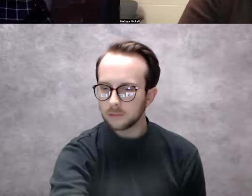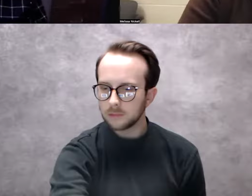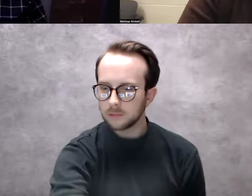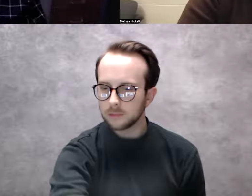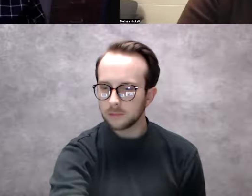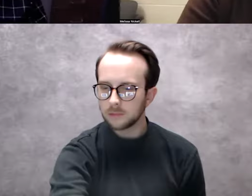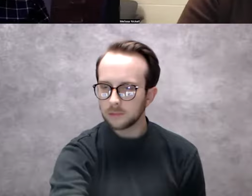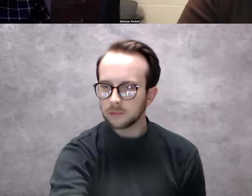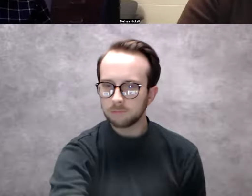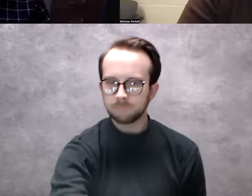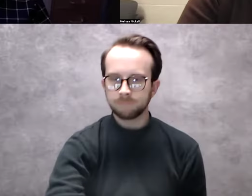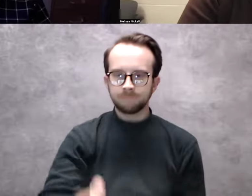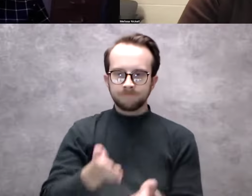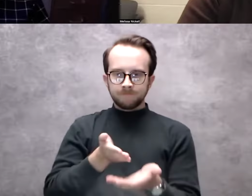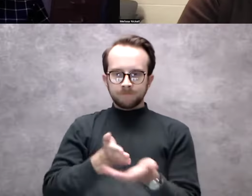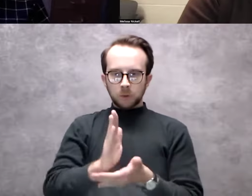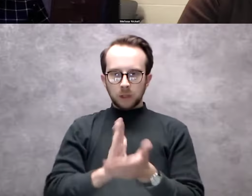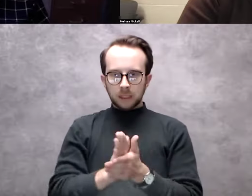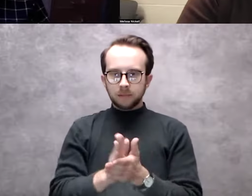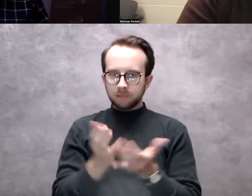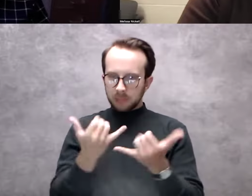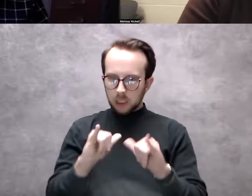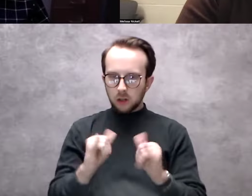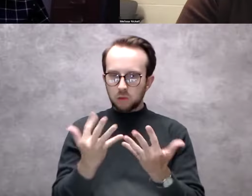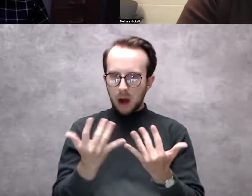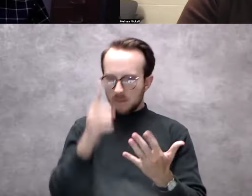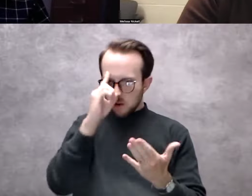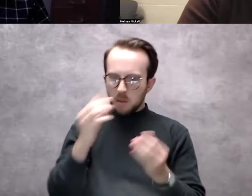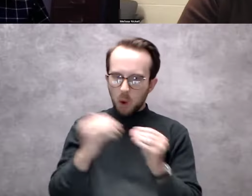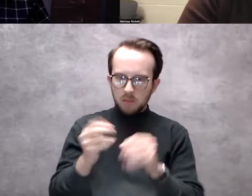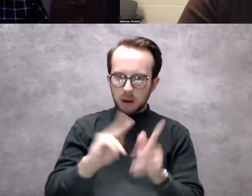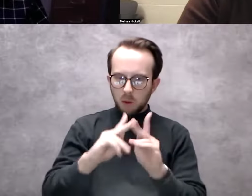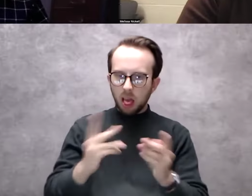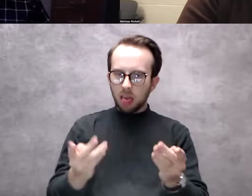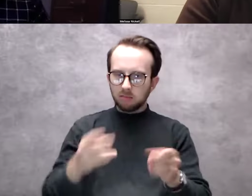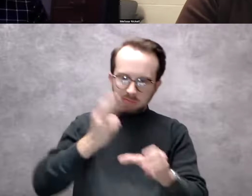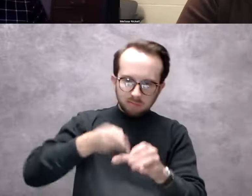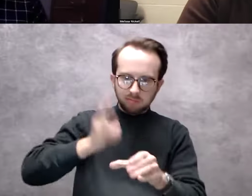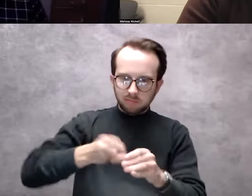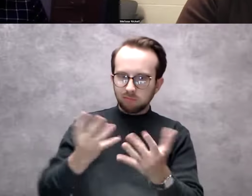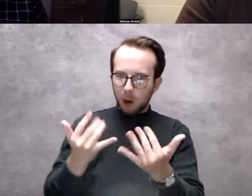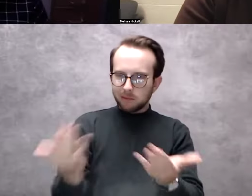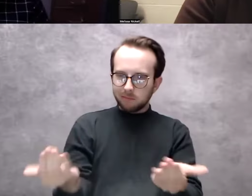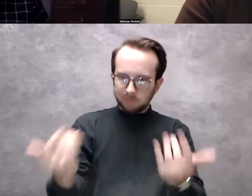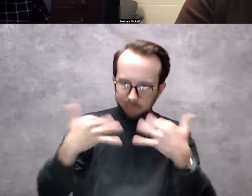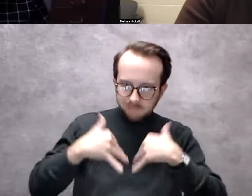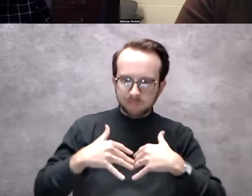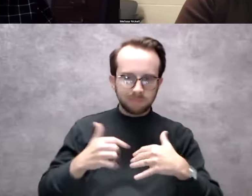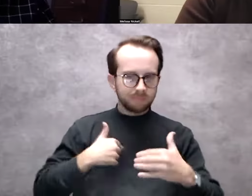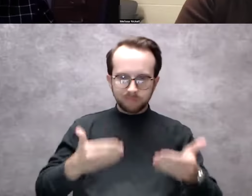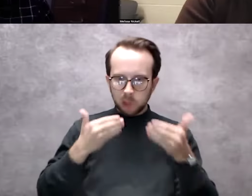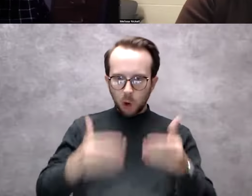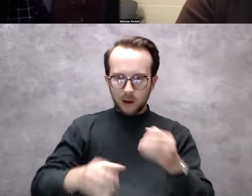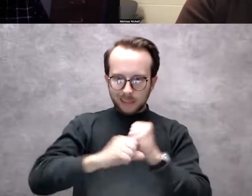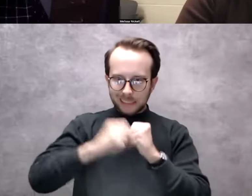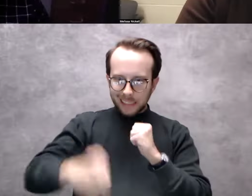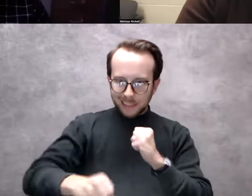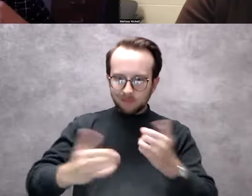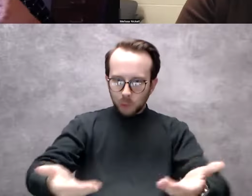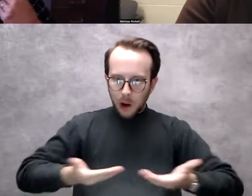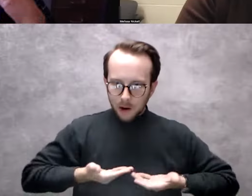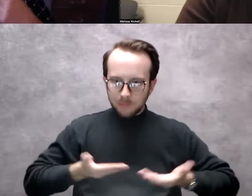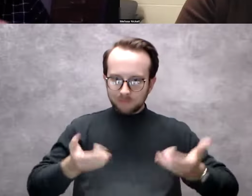All right, while we're getting folks from the waiting room into the meeting, I'll go ahead and extend a welcome on behalf